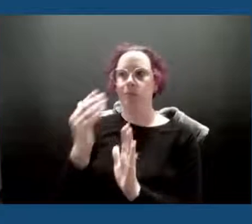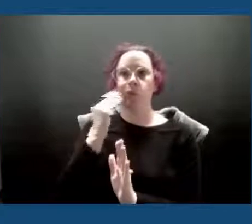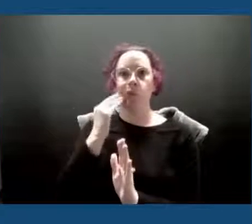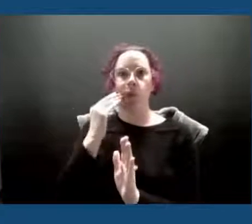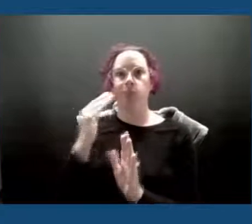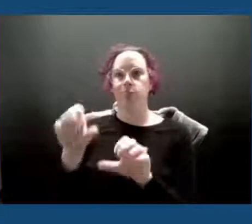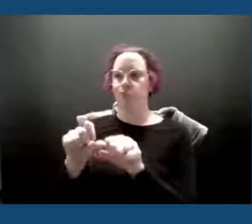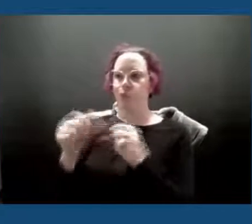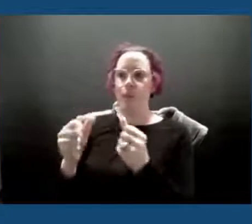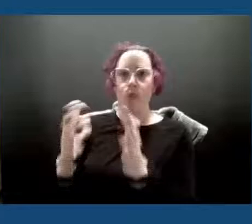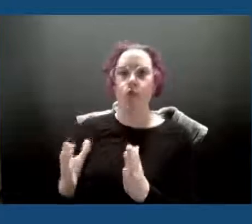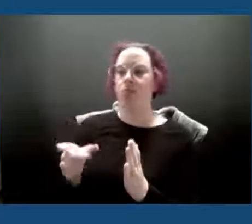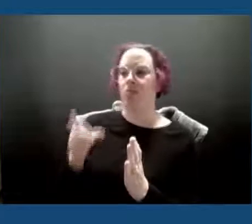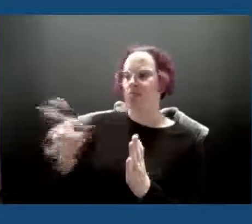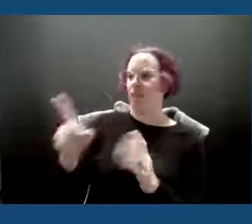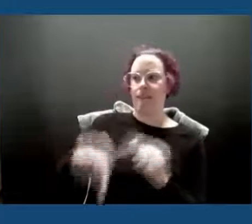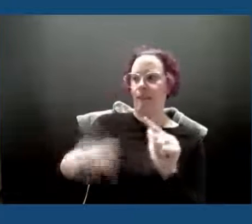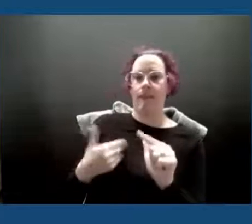with this.